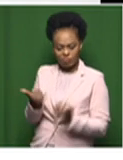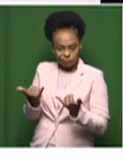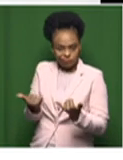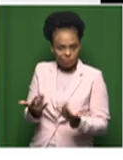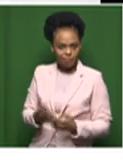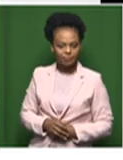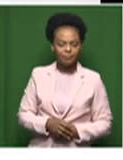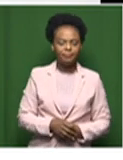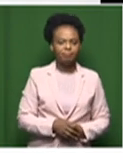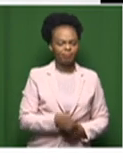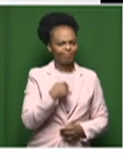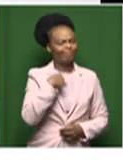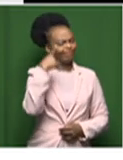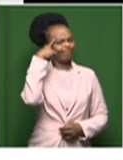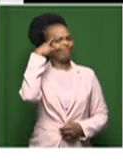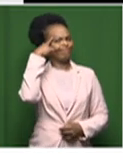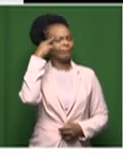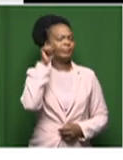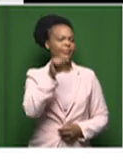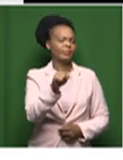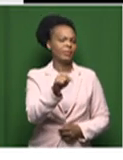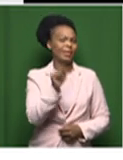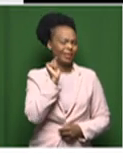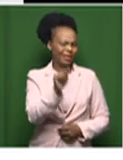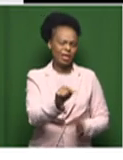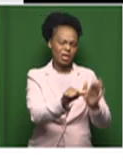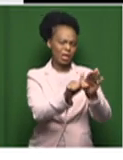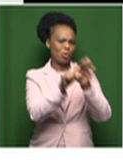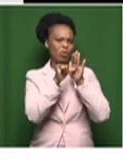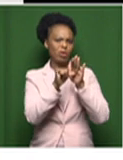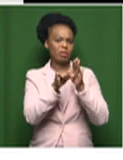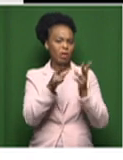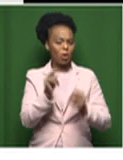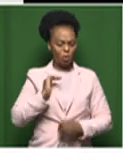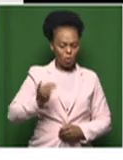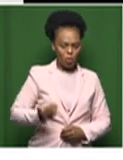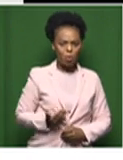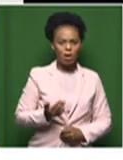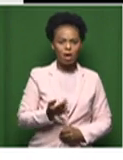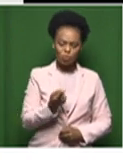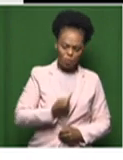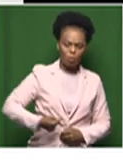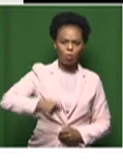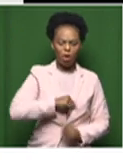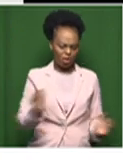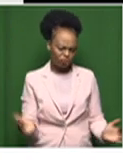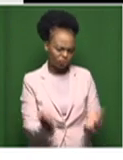I think it's important that we inspire women. We actually expose women to the